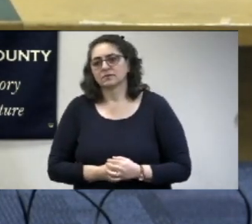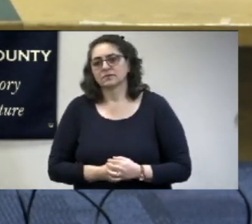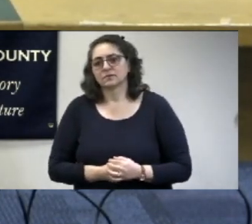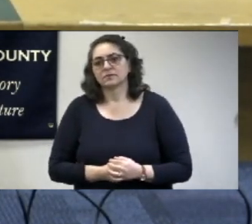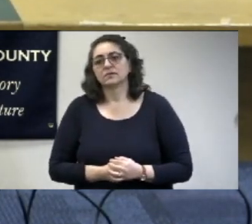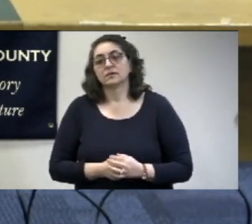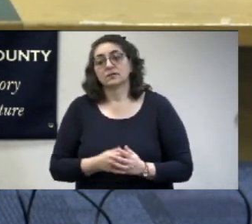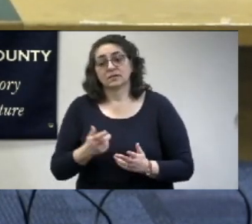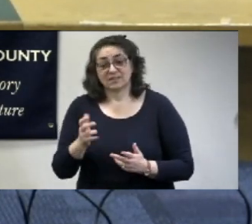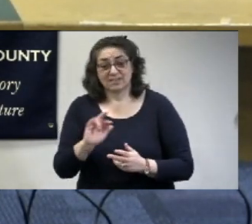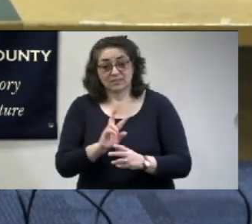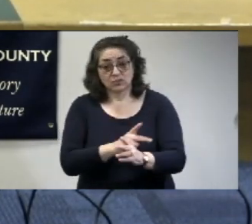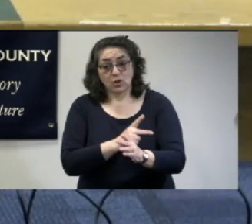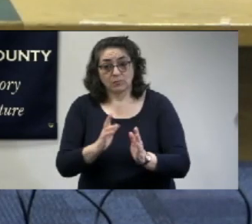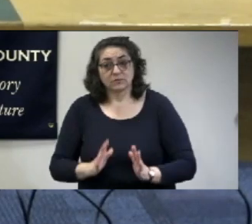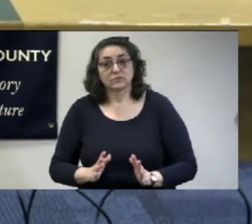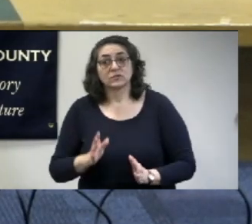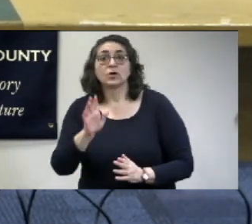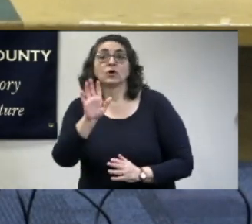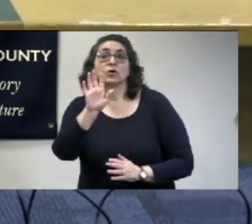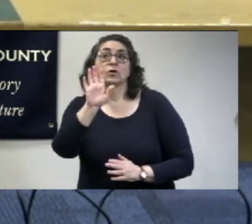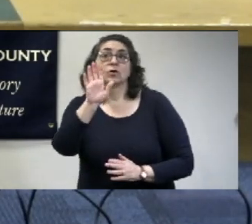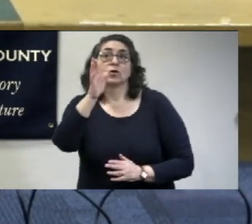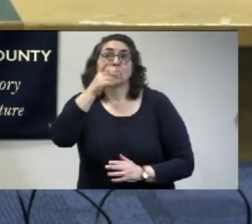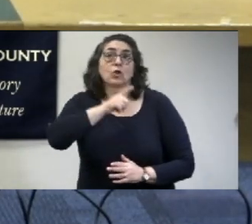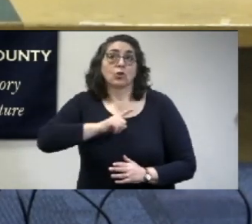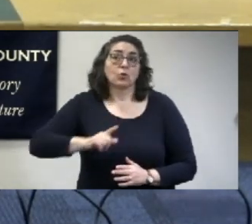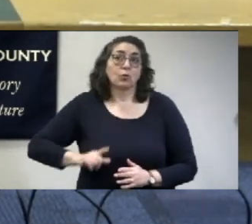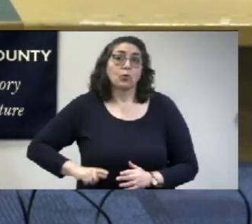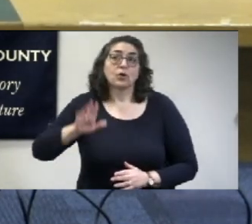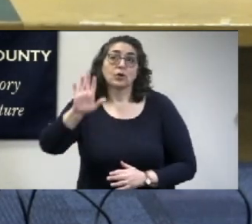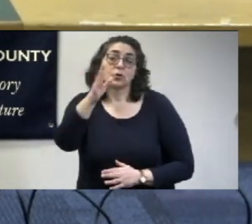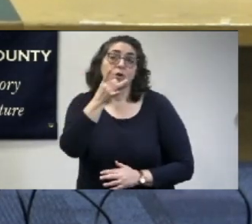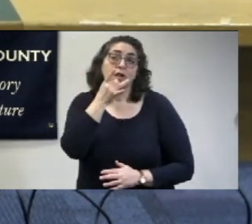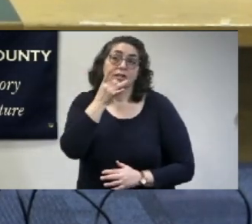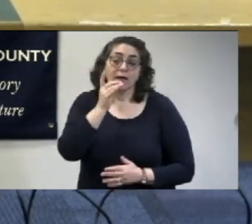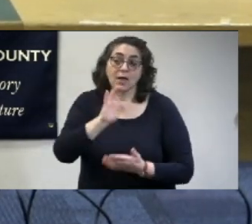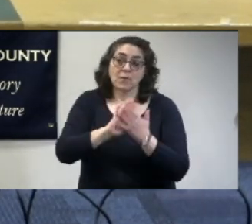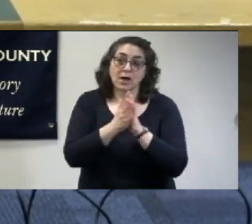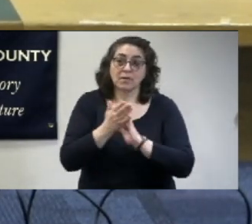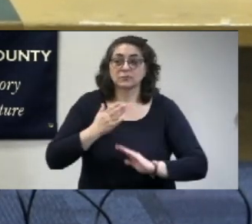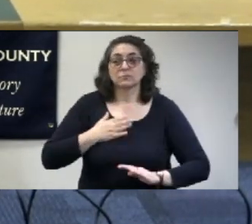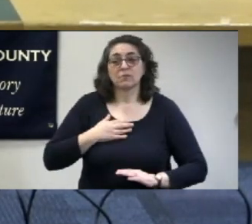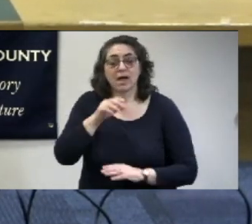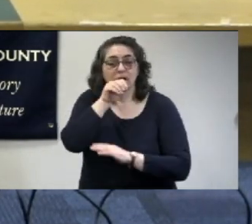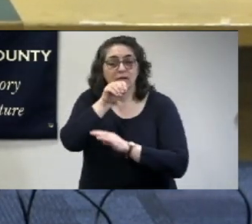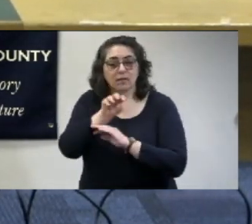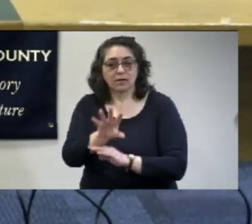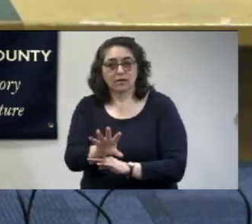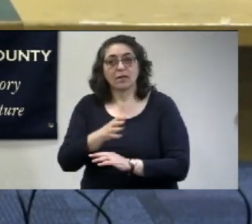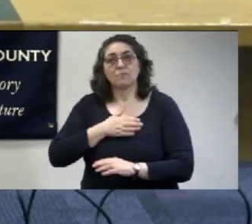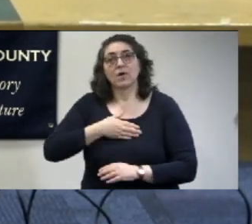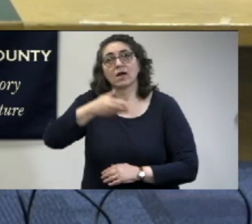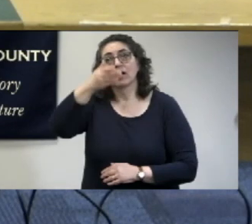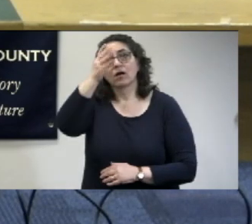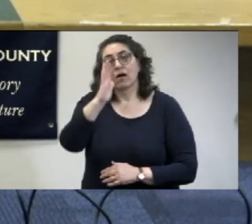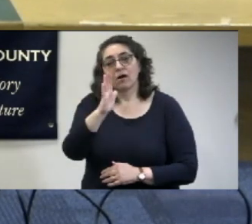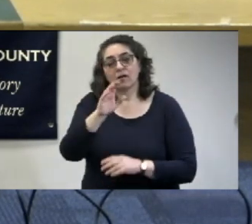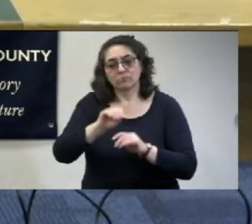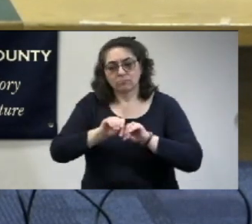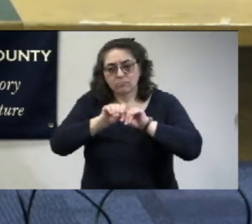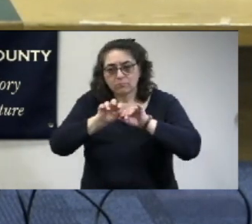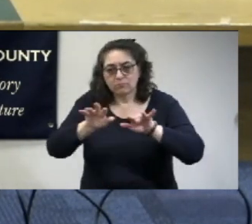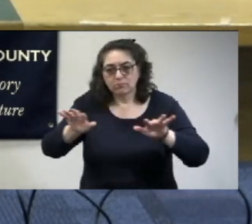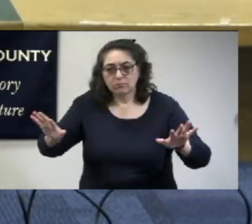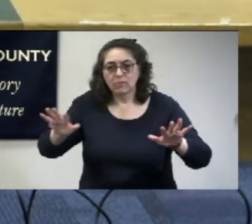Lord, your light is my lamp. My God illuminates my darkness.